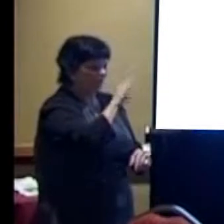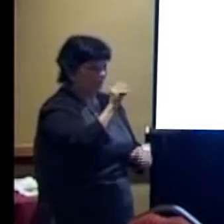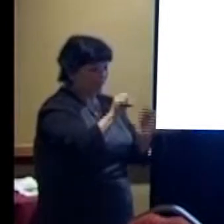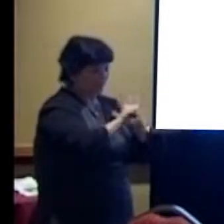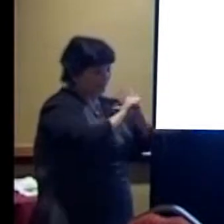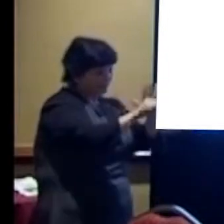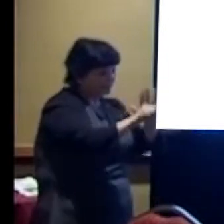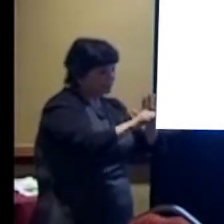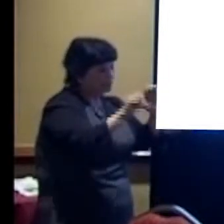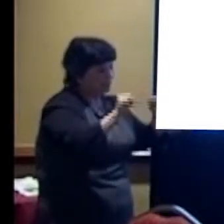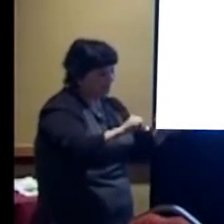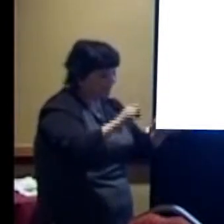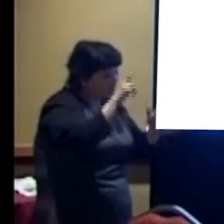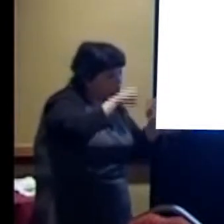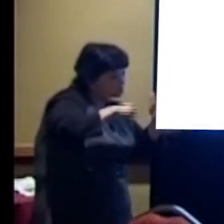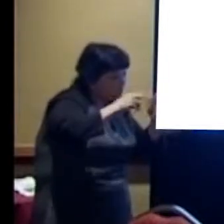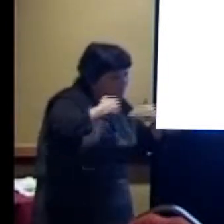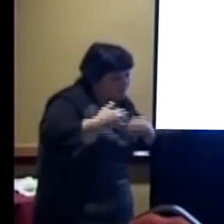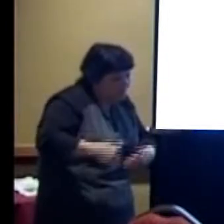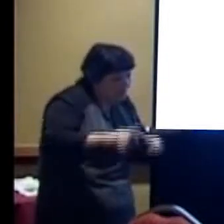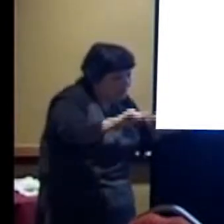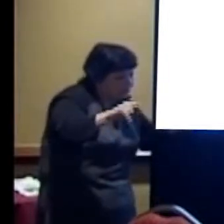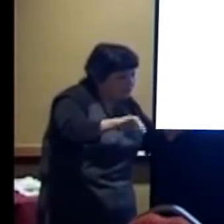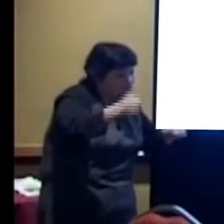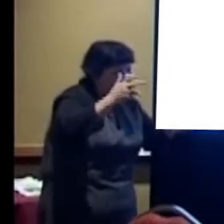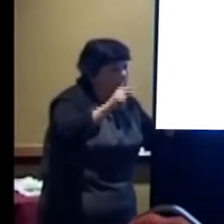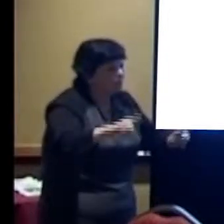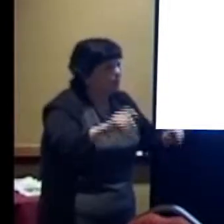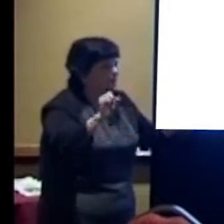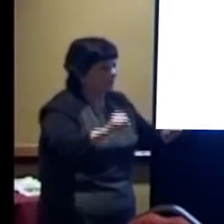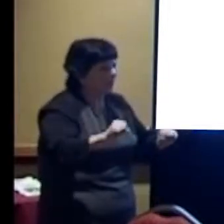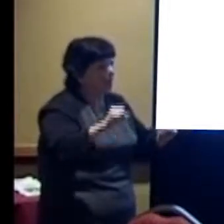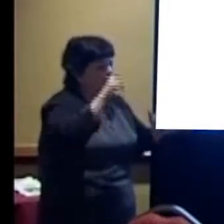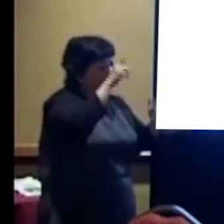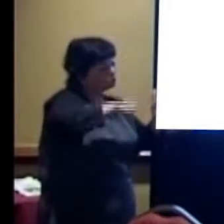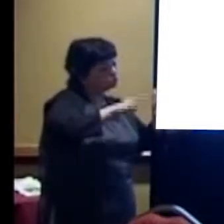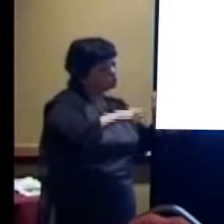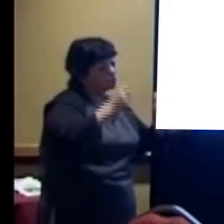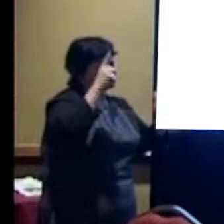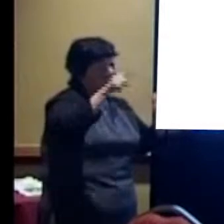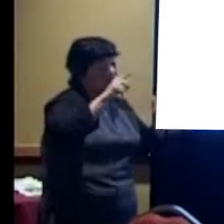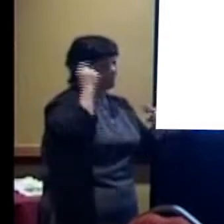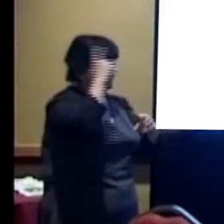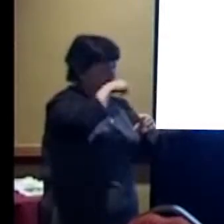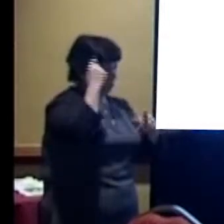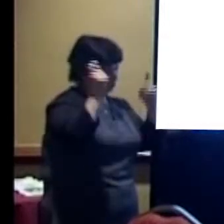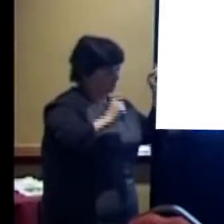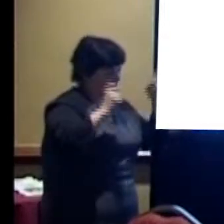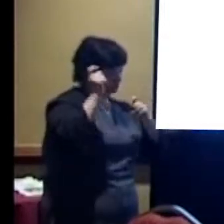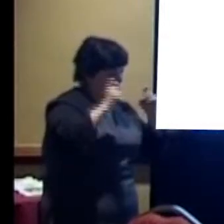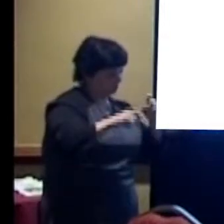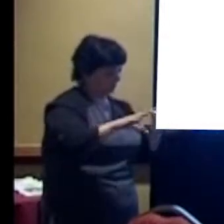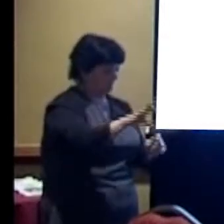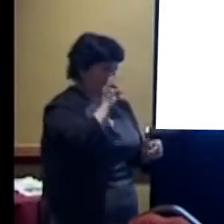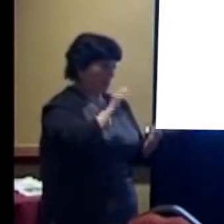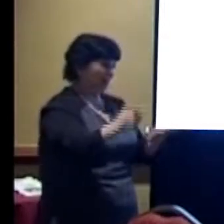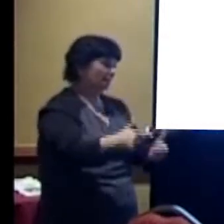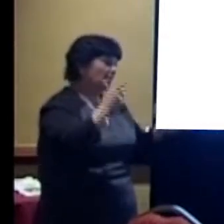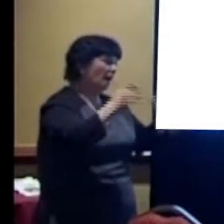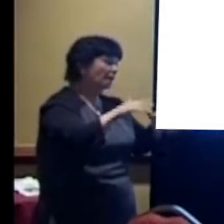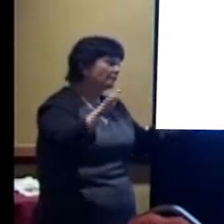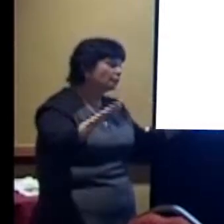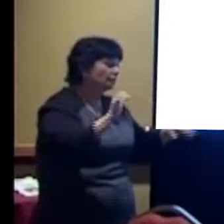being able to read the body language of somebody else, being able to read the facial expressions accurately. I find that a lot of the children that I work with